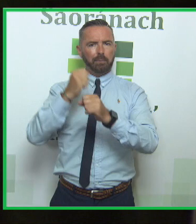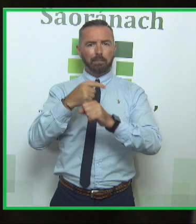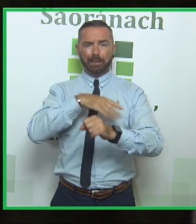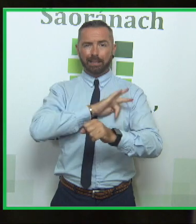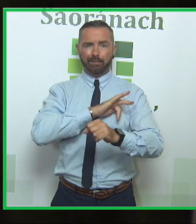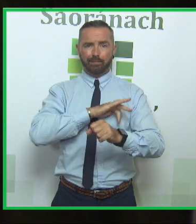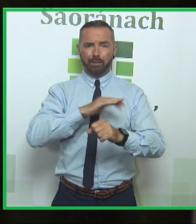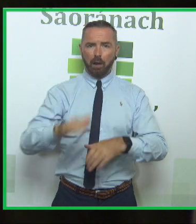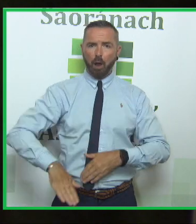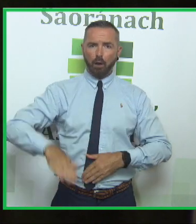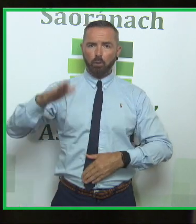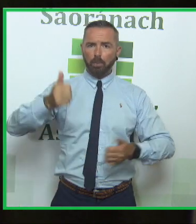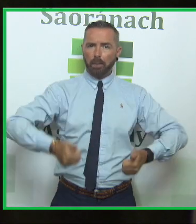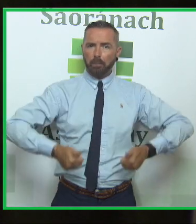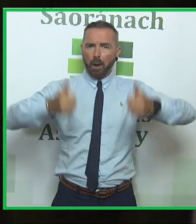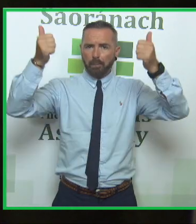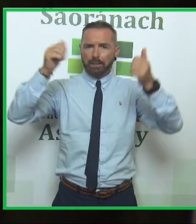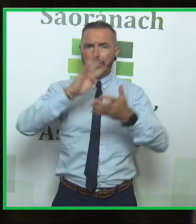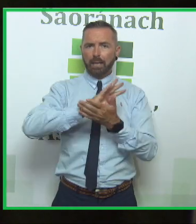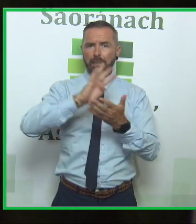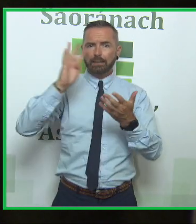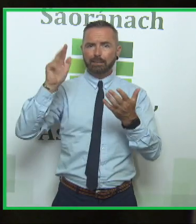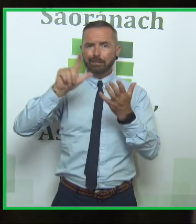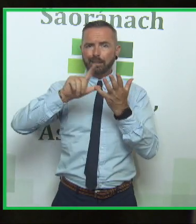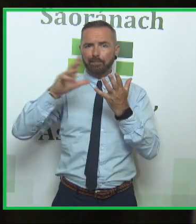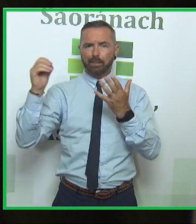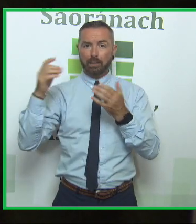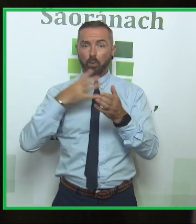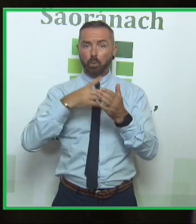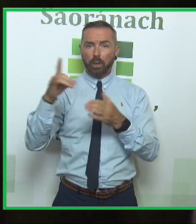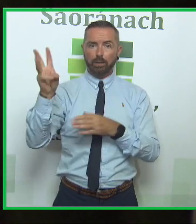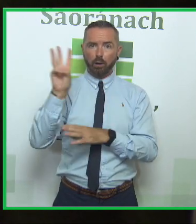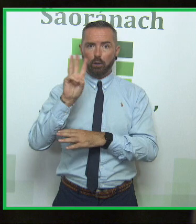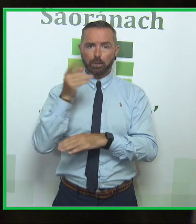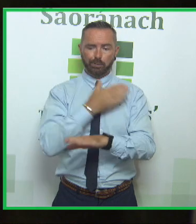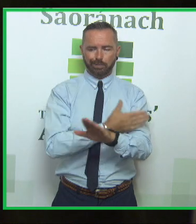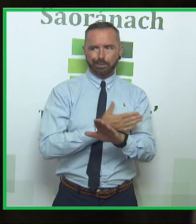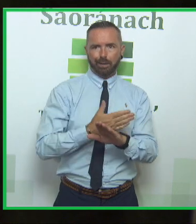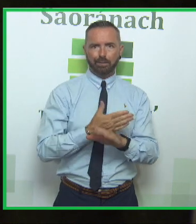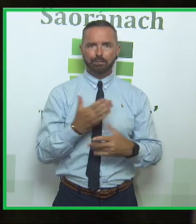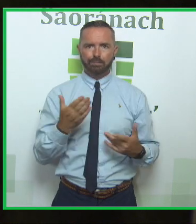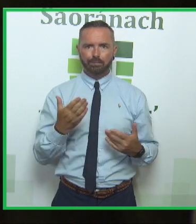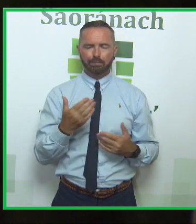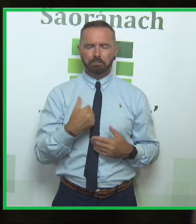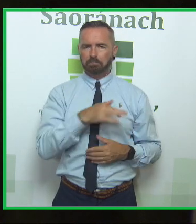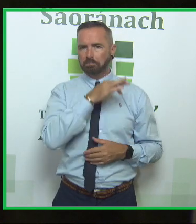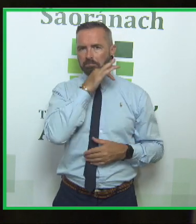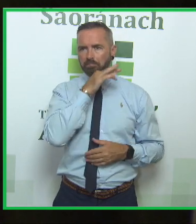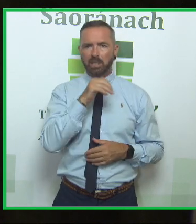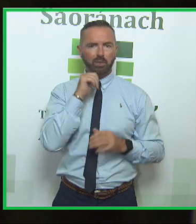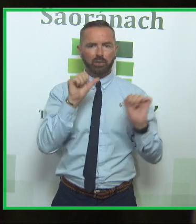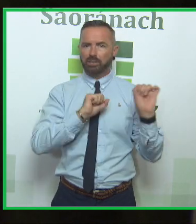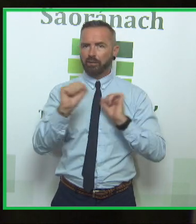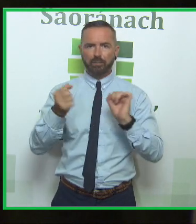of flats in the late 1970s when I suppose the heroin problem would have started. And I suppose there was no